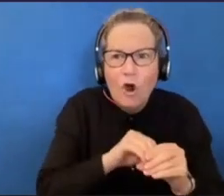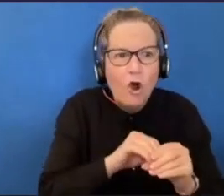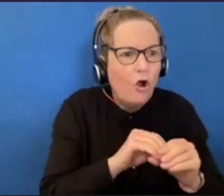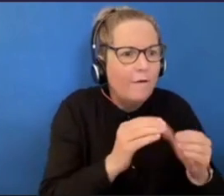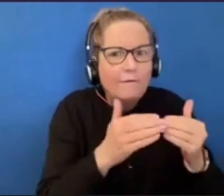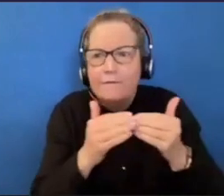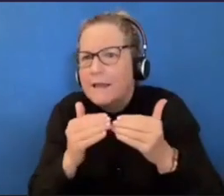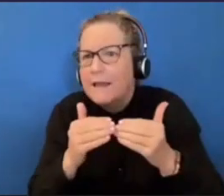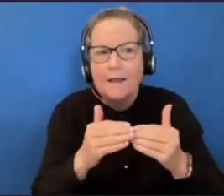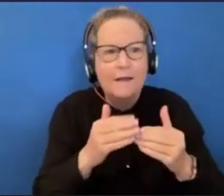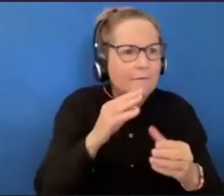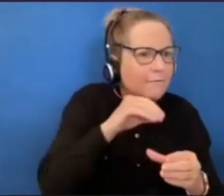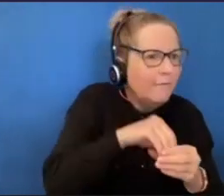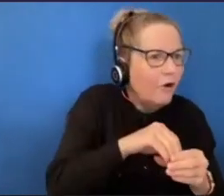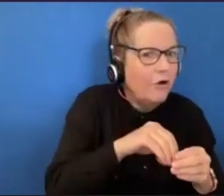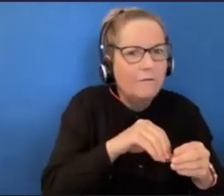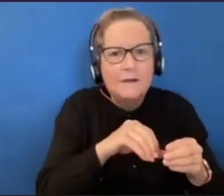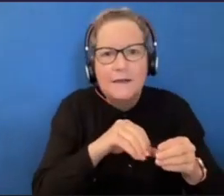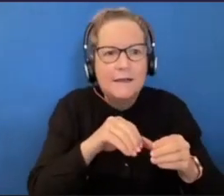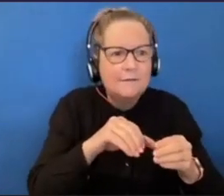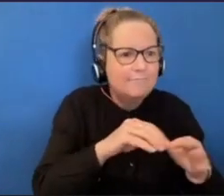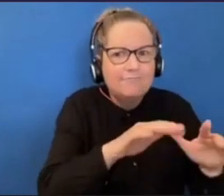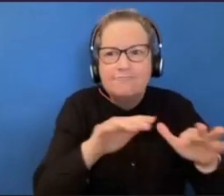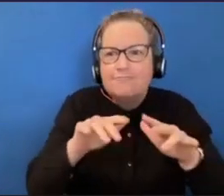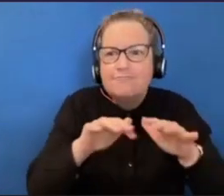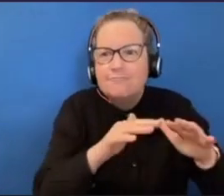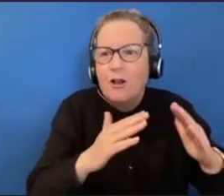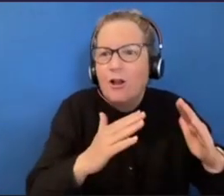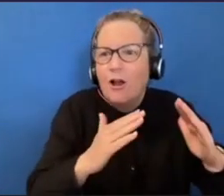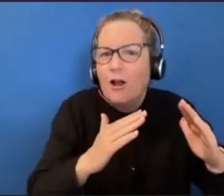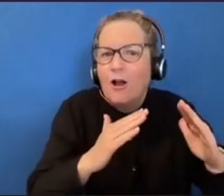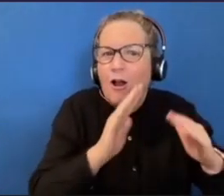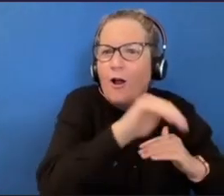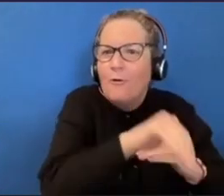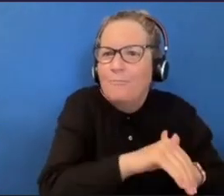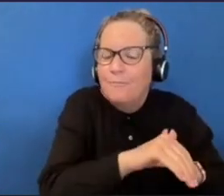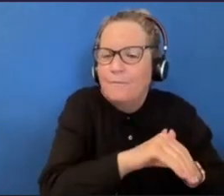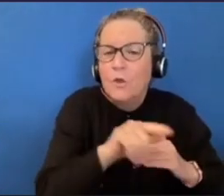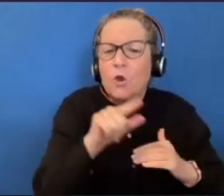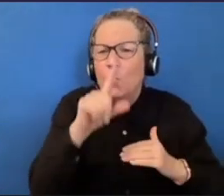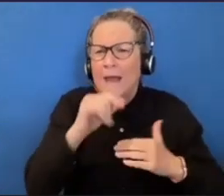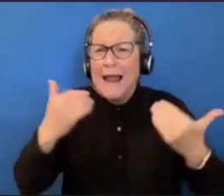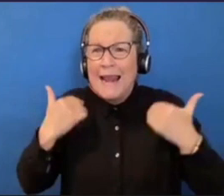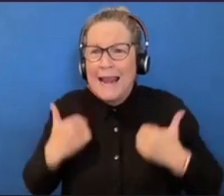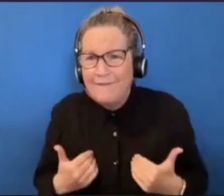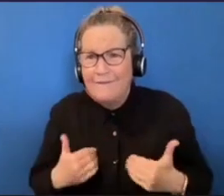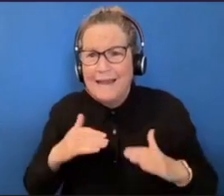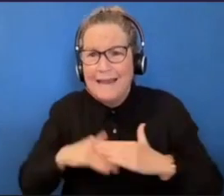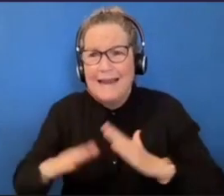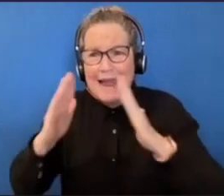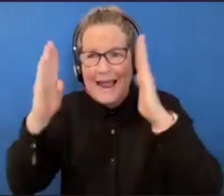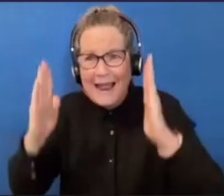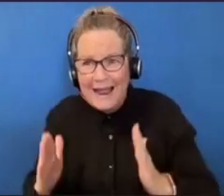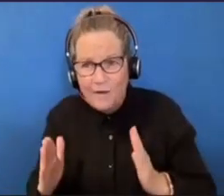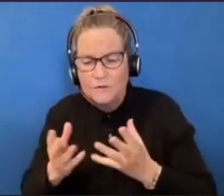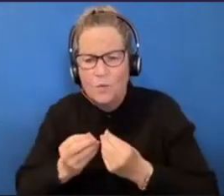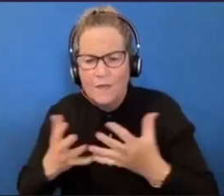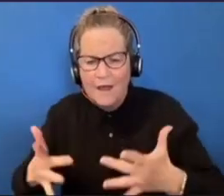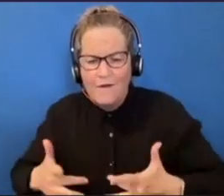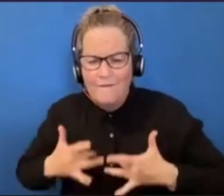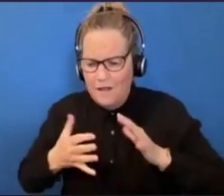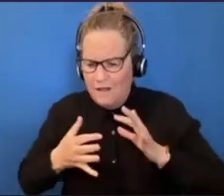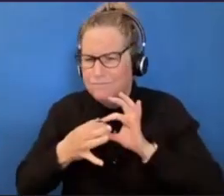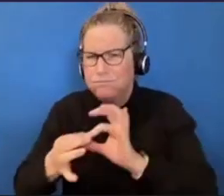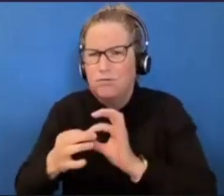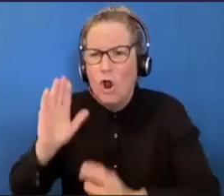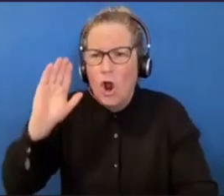home, is not a place. You can live somewhere without it truly being your home, because